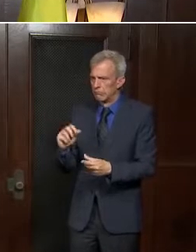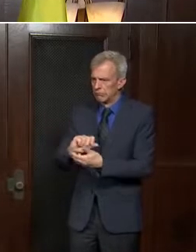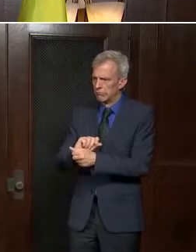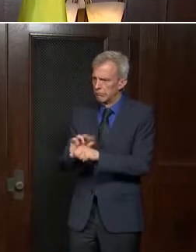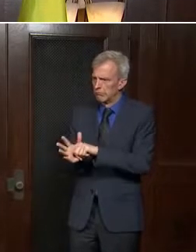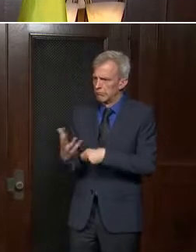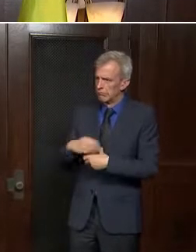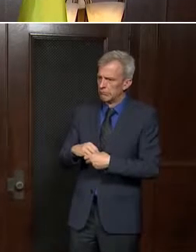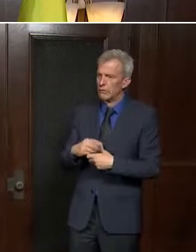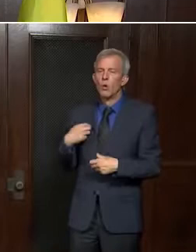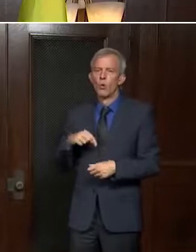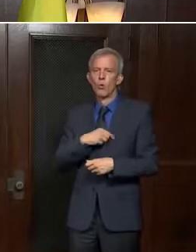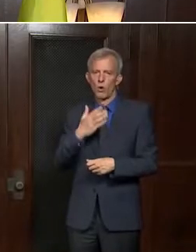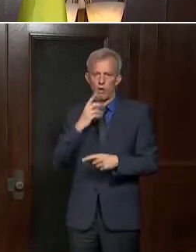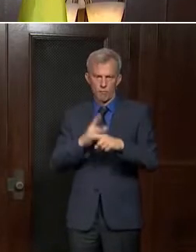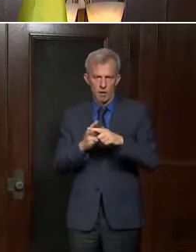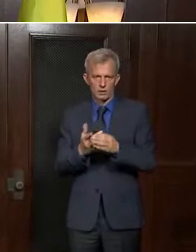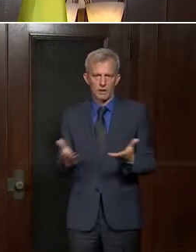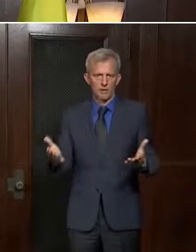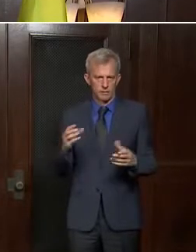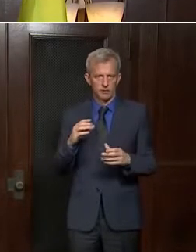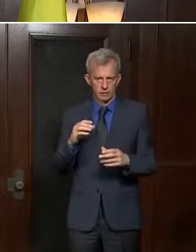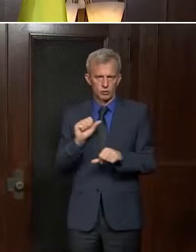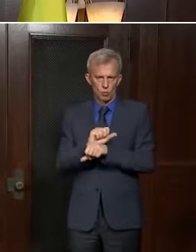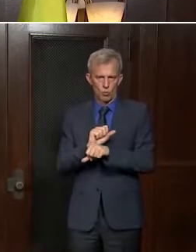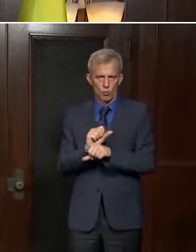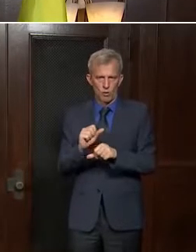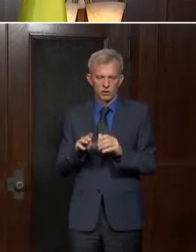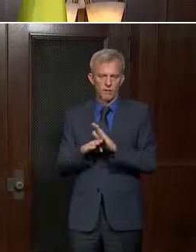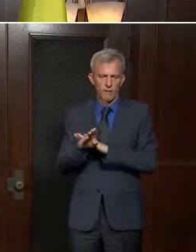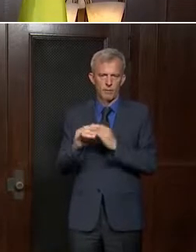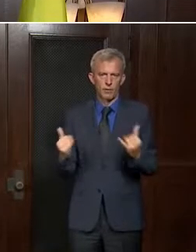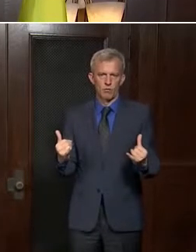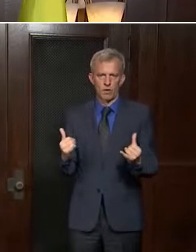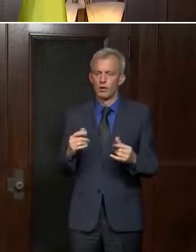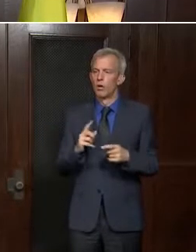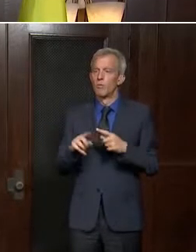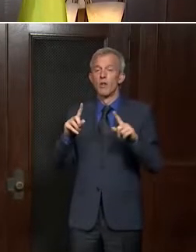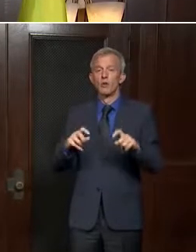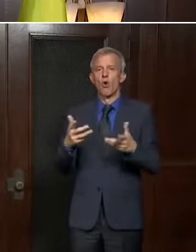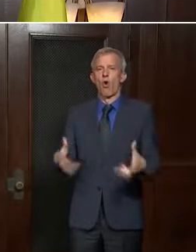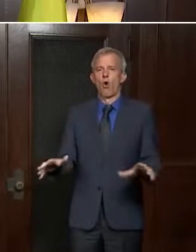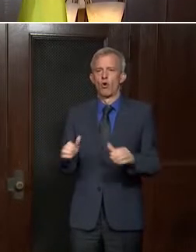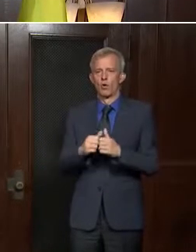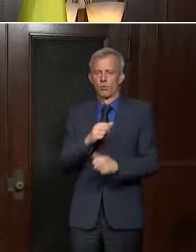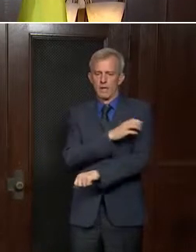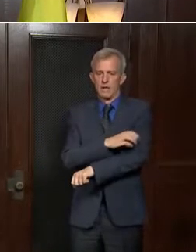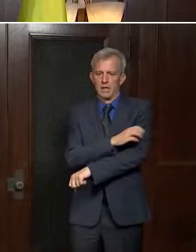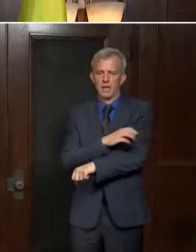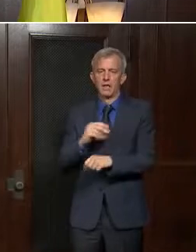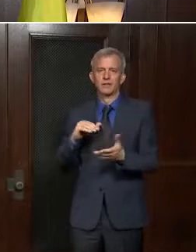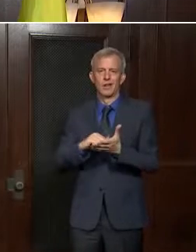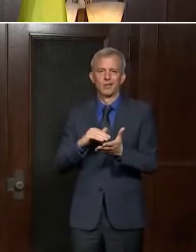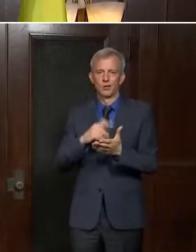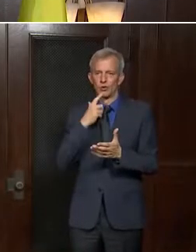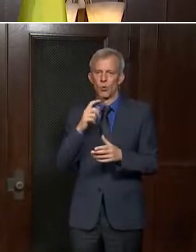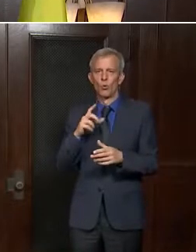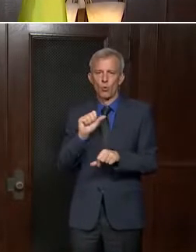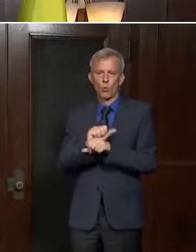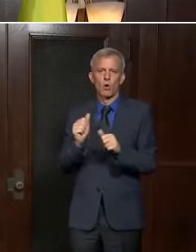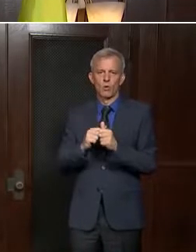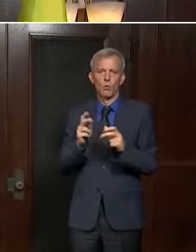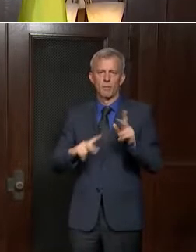I hope to announce them a little bit later this week, but those tests are already at clinics, already with doctors who do that work as we speak.